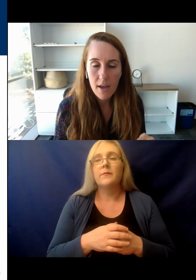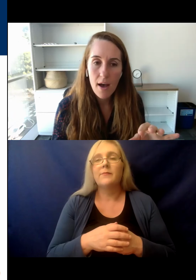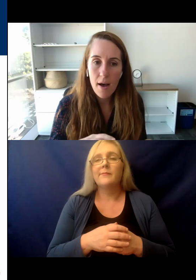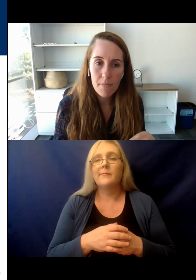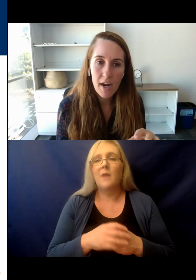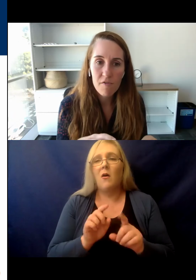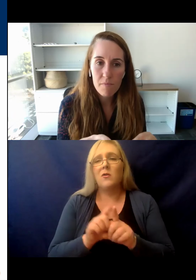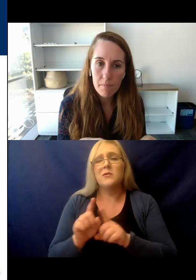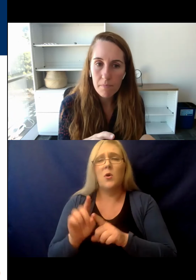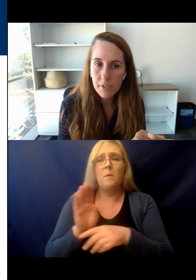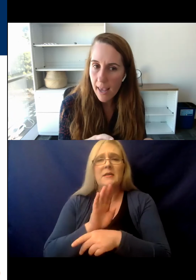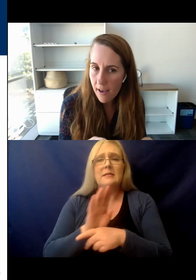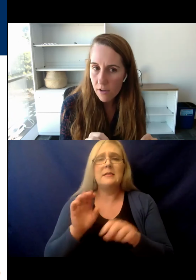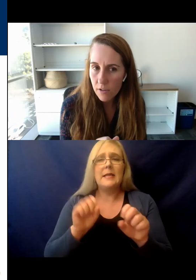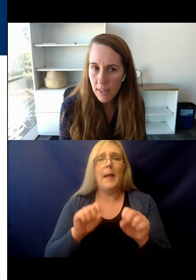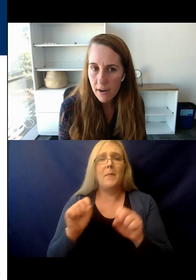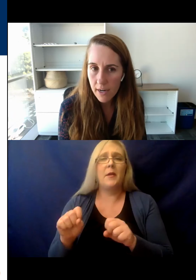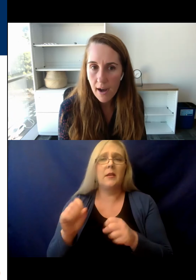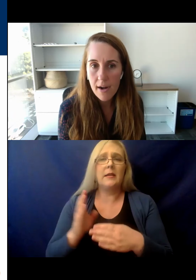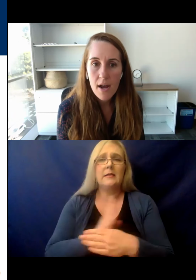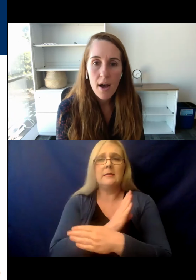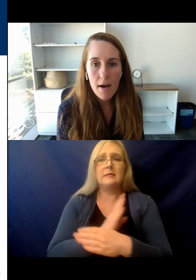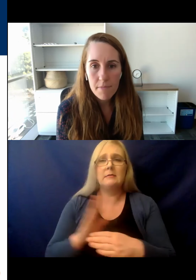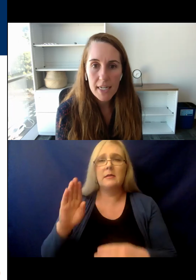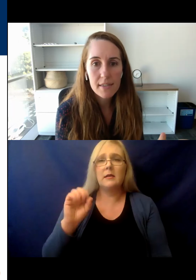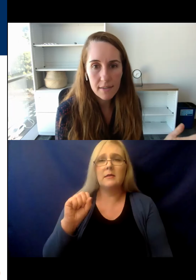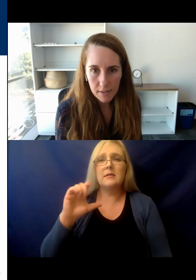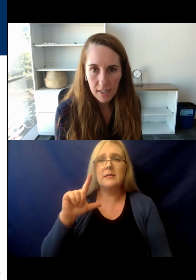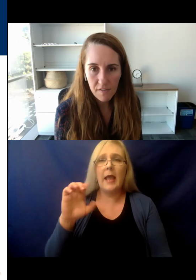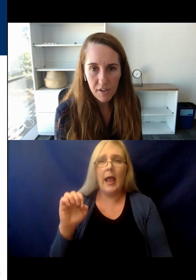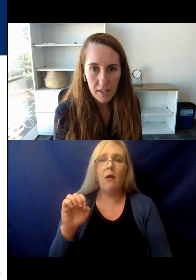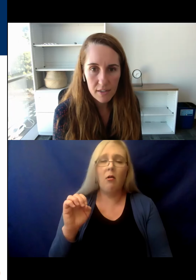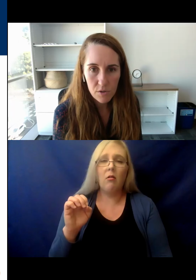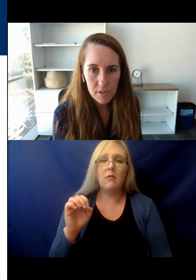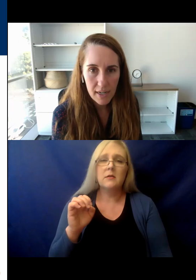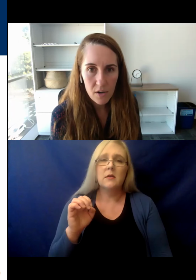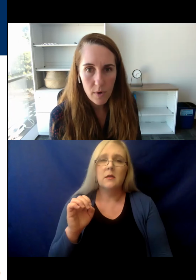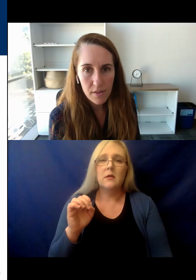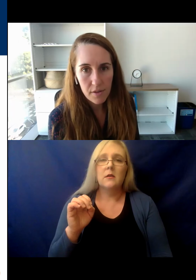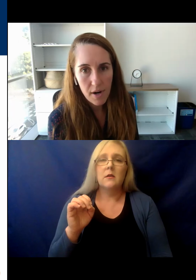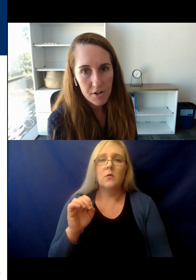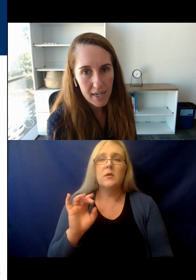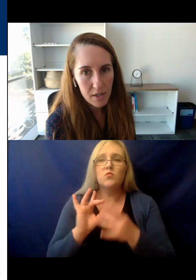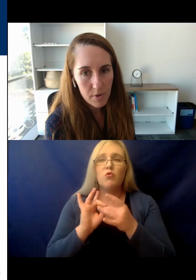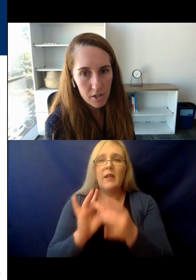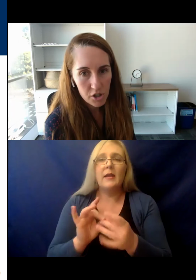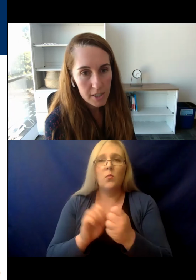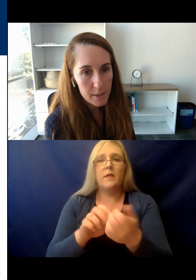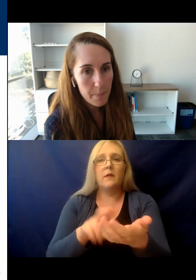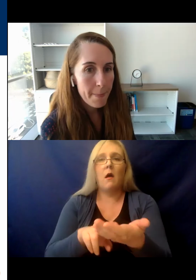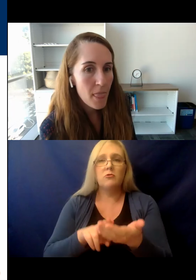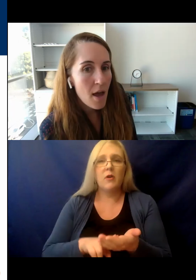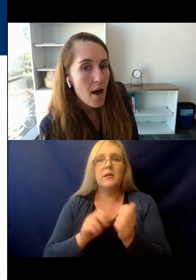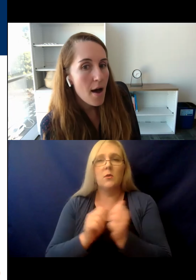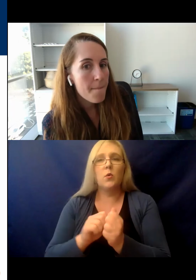capabilities kind of scale or layering on is significantly associated with contracting with